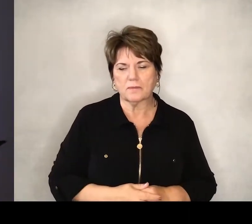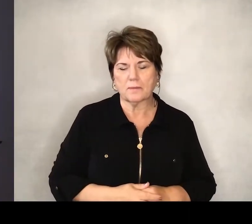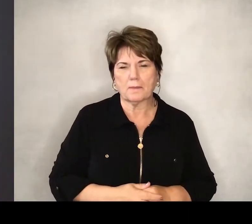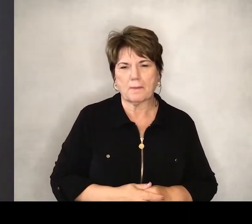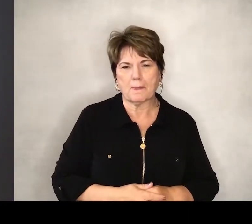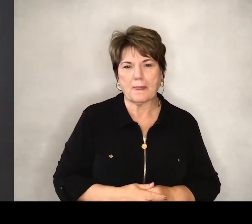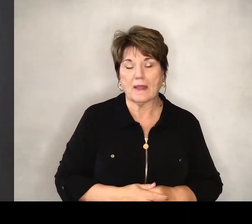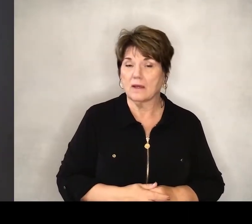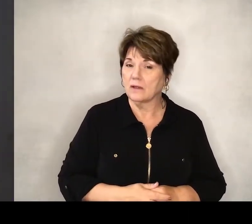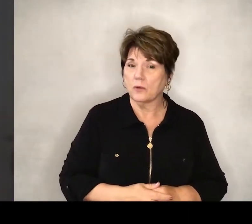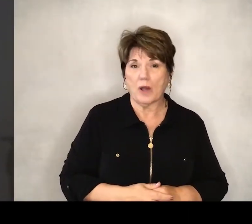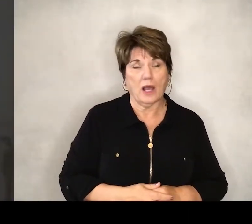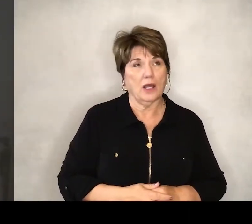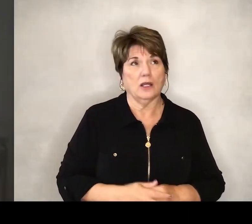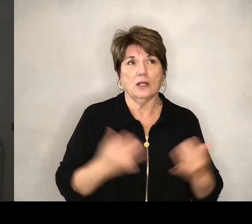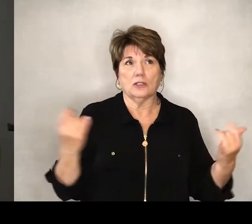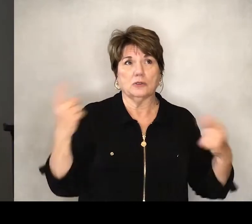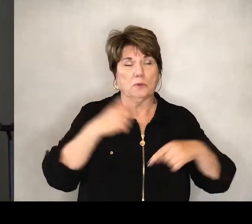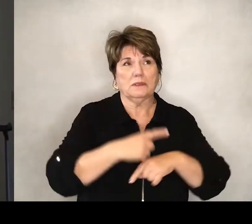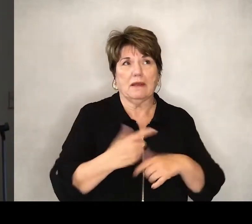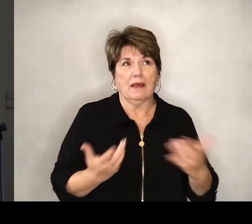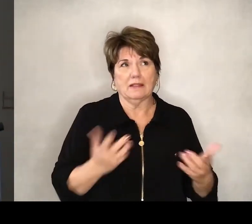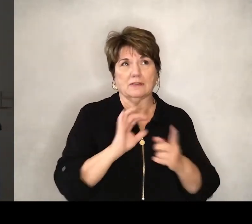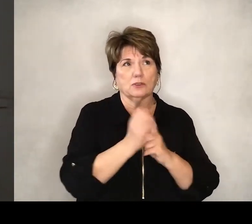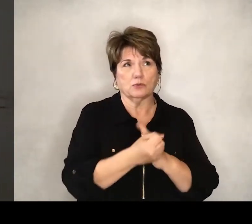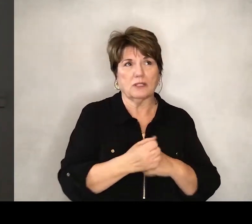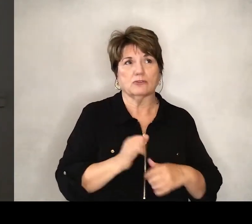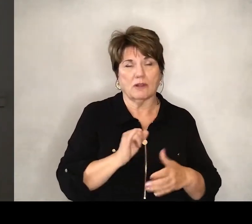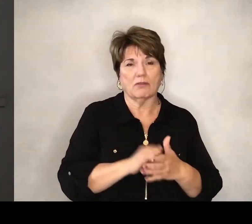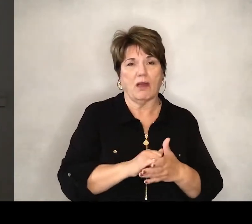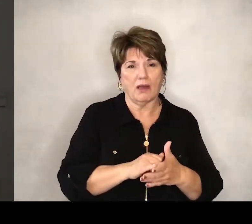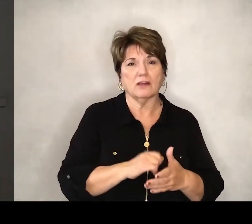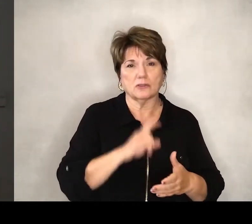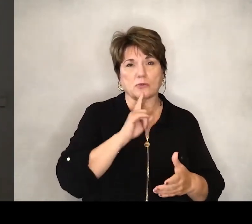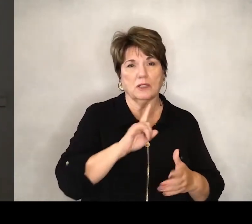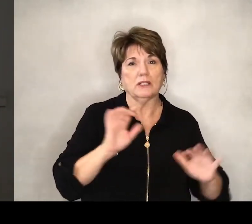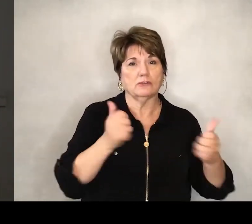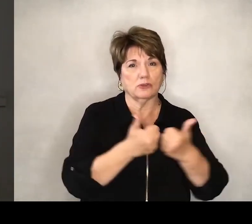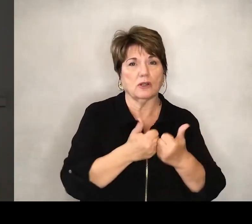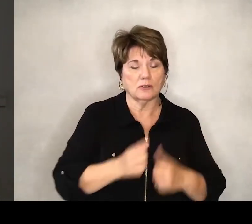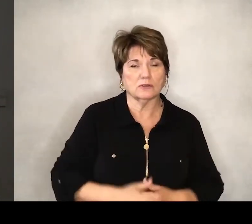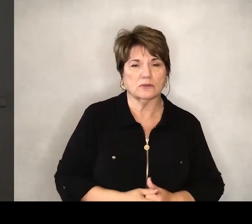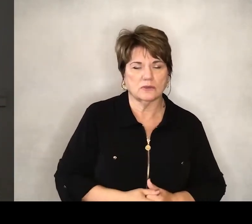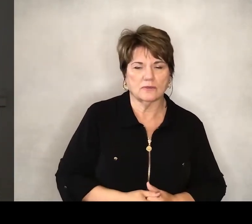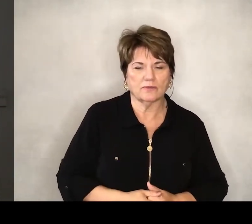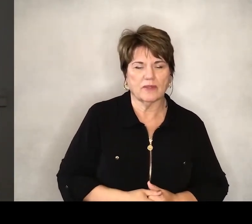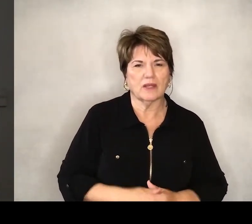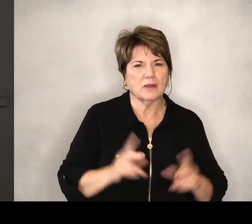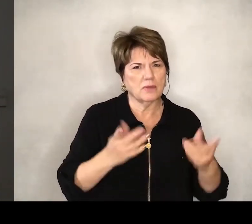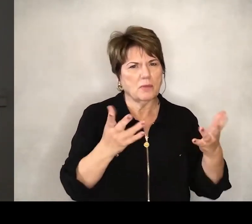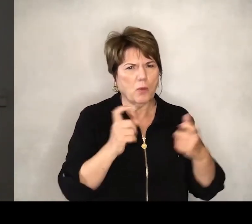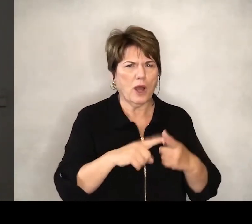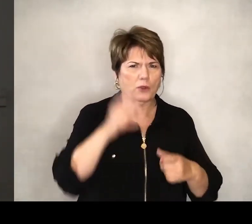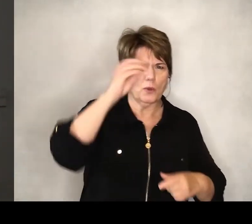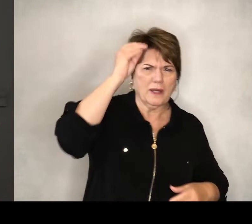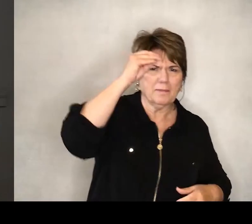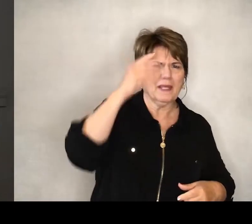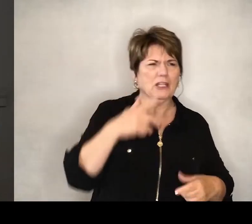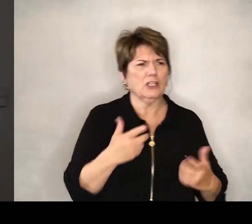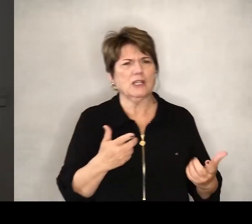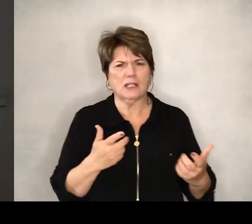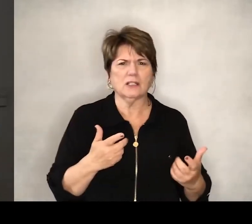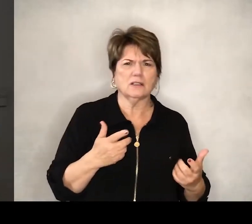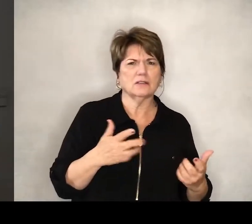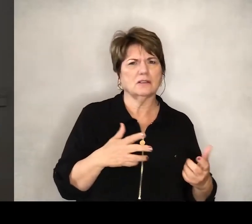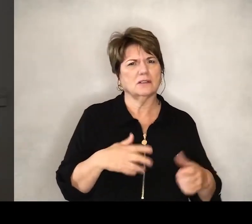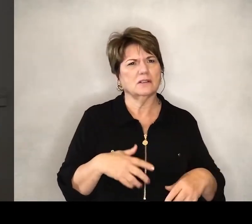itself in today's particular climate is pretty rough going, I would imagine. People want you to take opinions or stands or stand